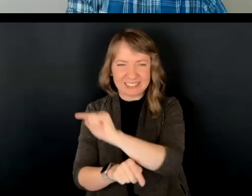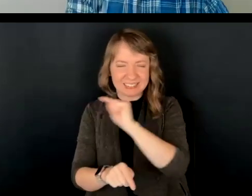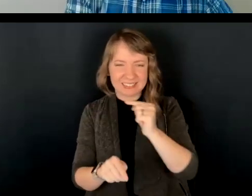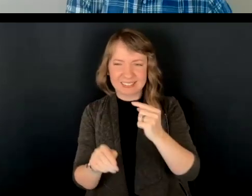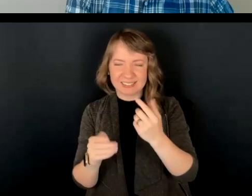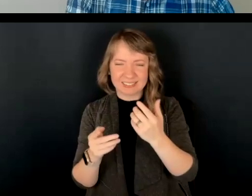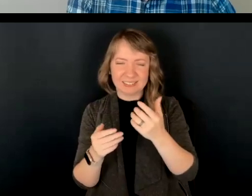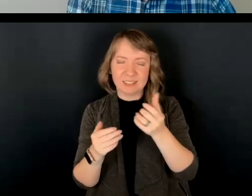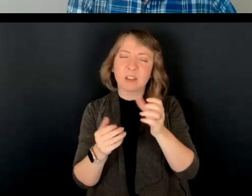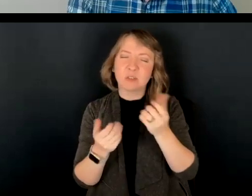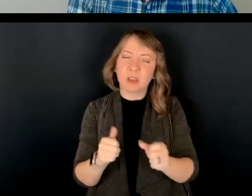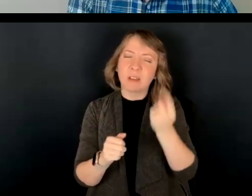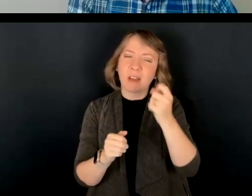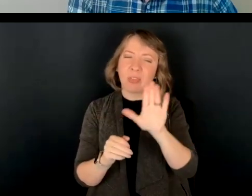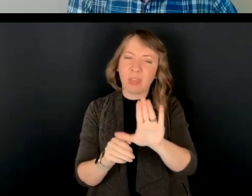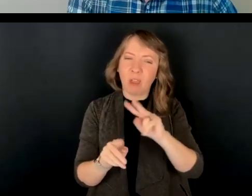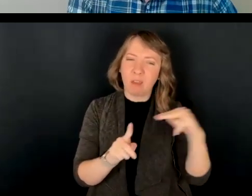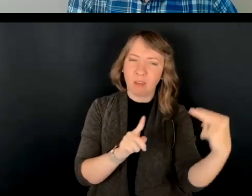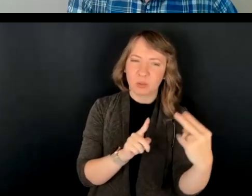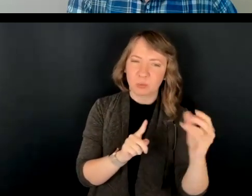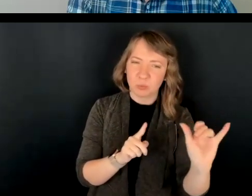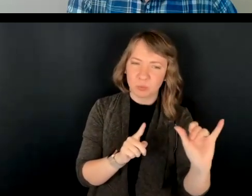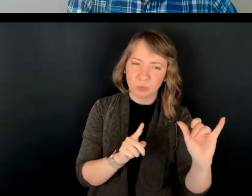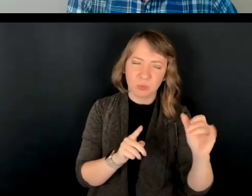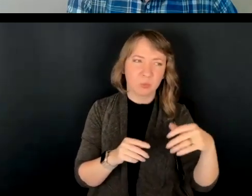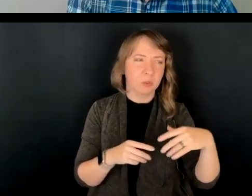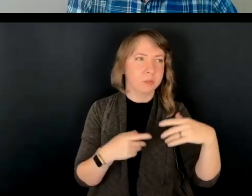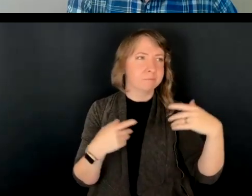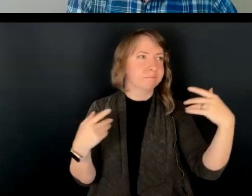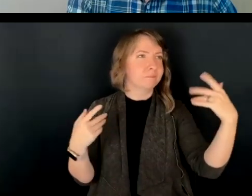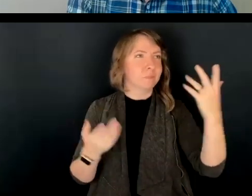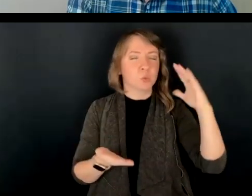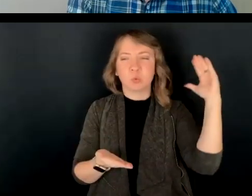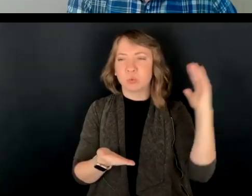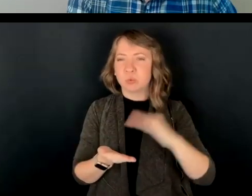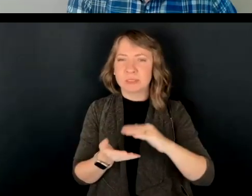too. Reducing potential smoke impacts, type like at